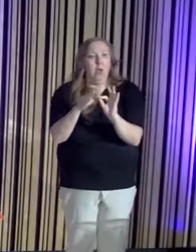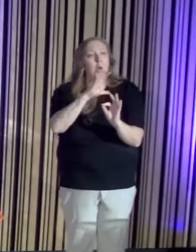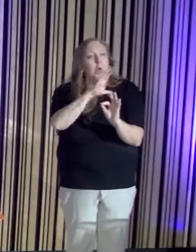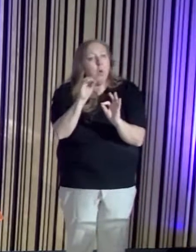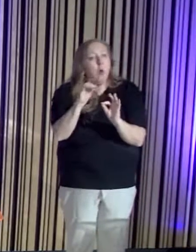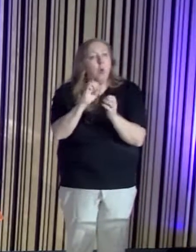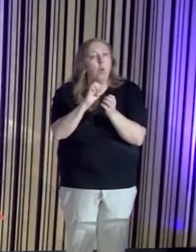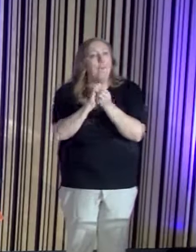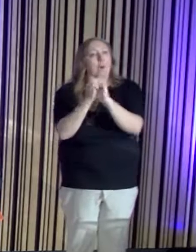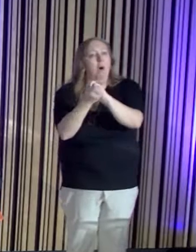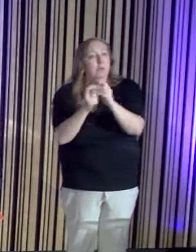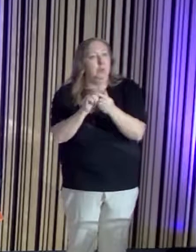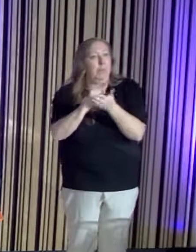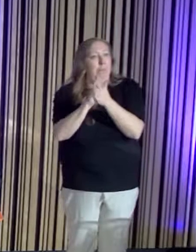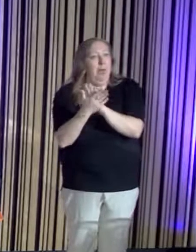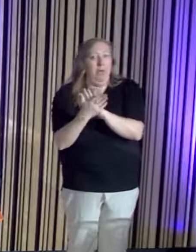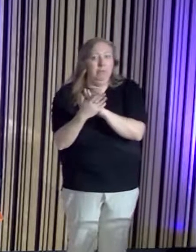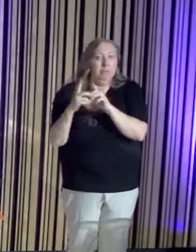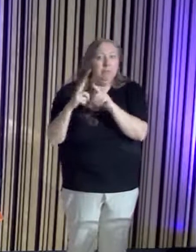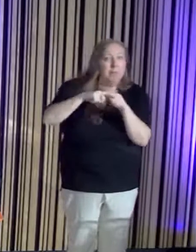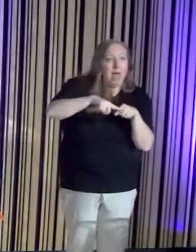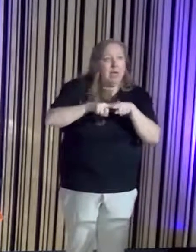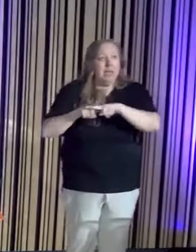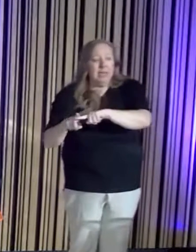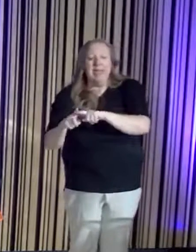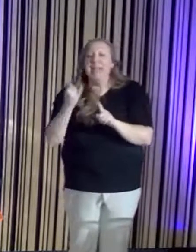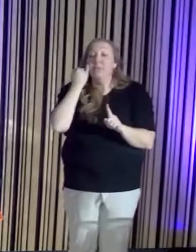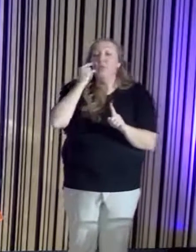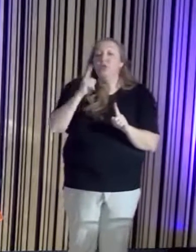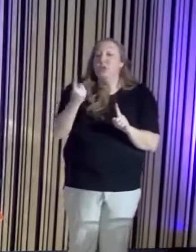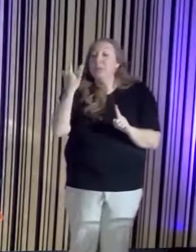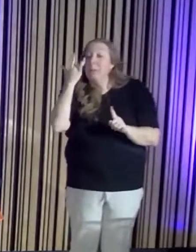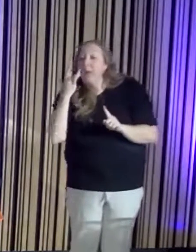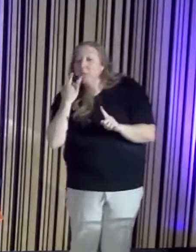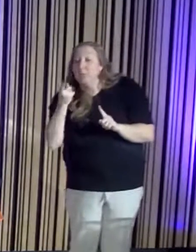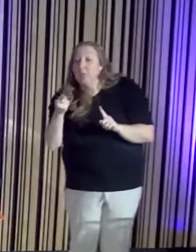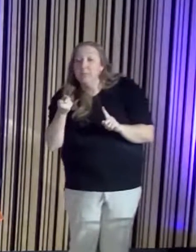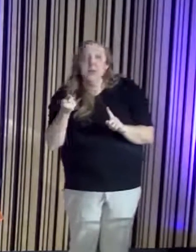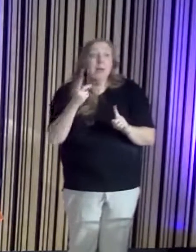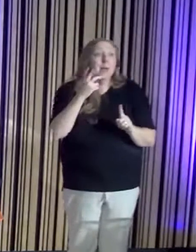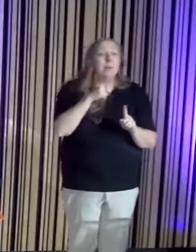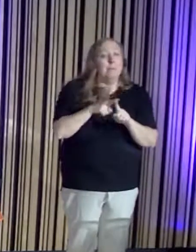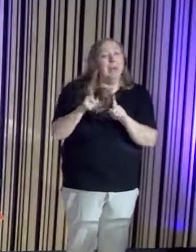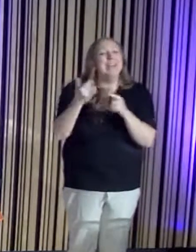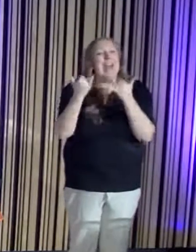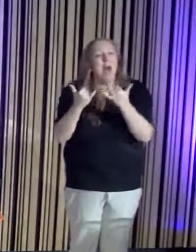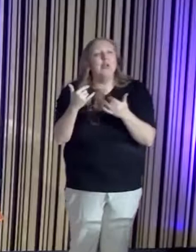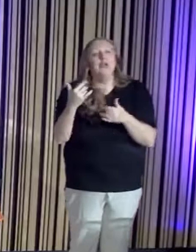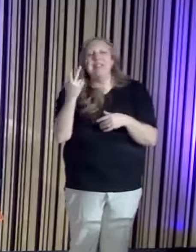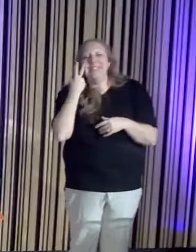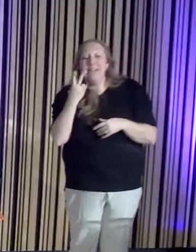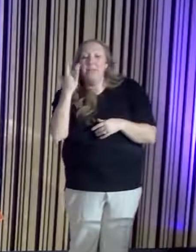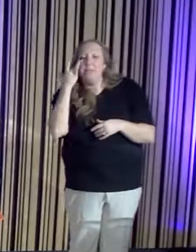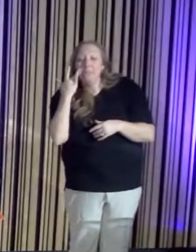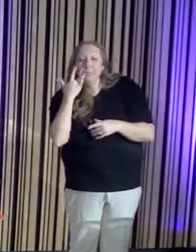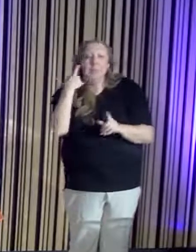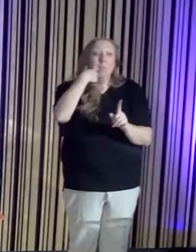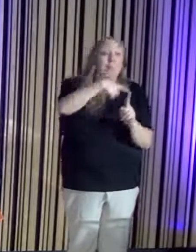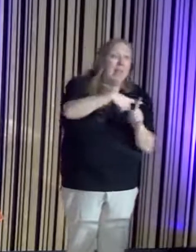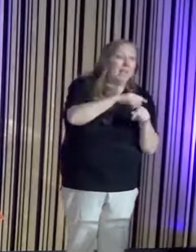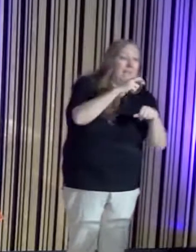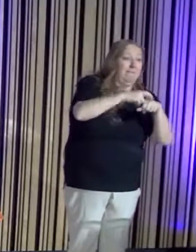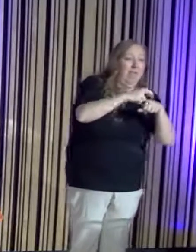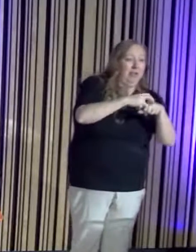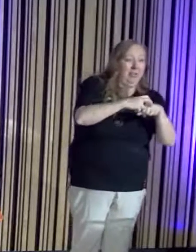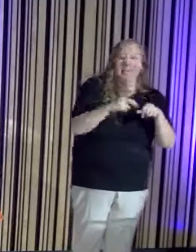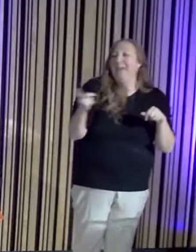if you just look at the microbes. So you just look at the microbes and you look at the microbes plus the virus, is that right? Okay. We kind of all look at a lot of Everything, pieces,